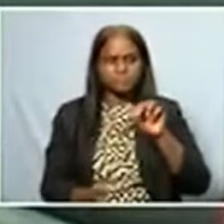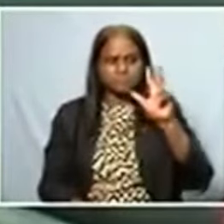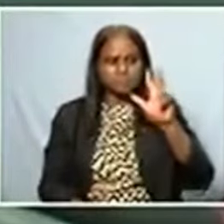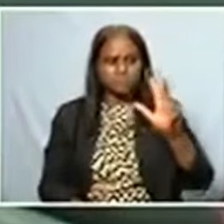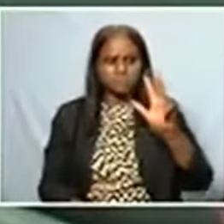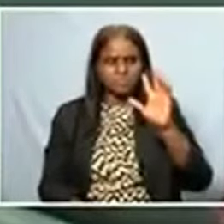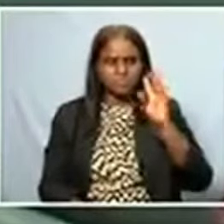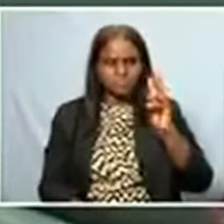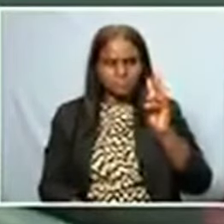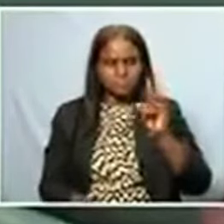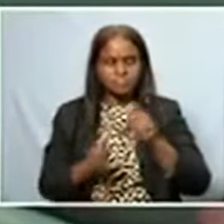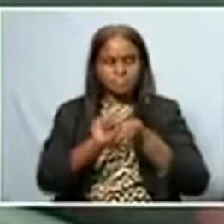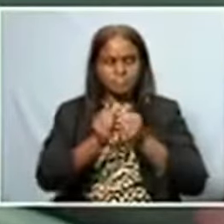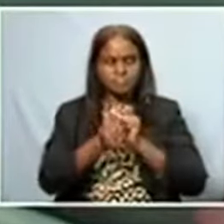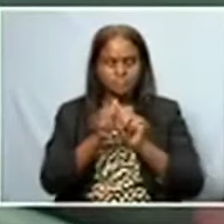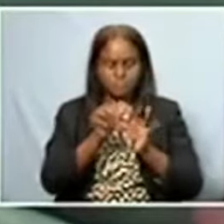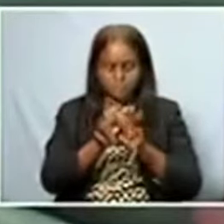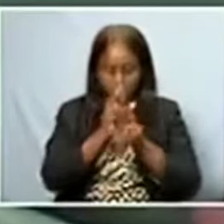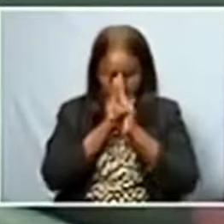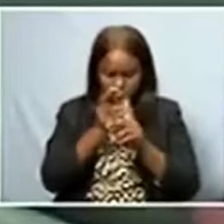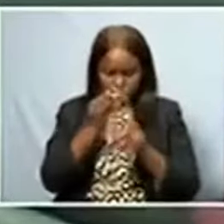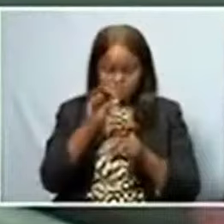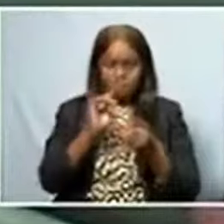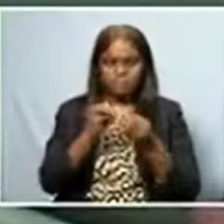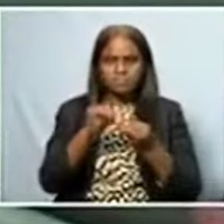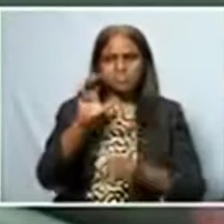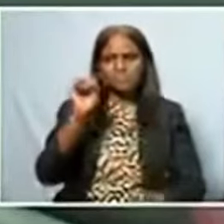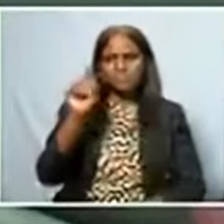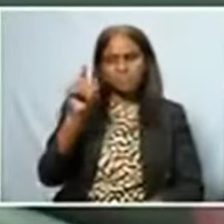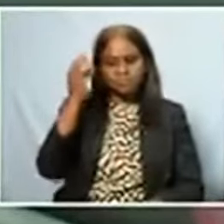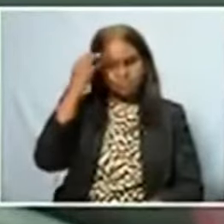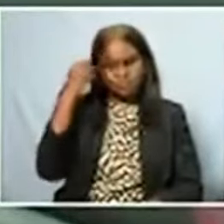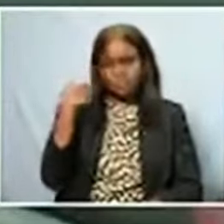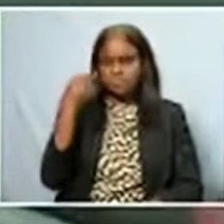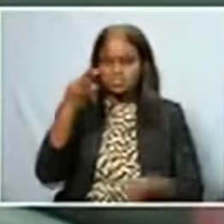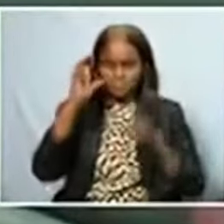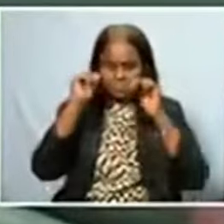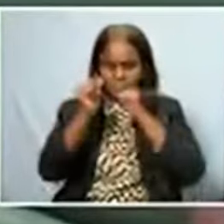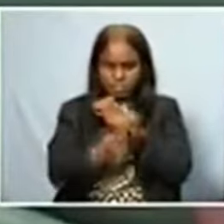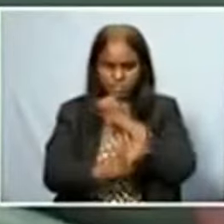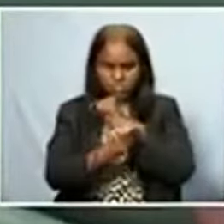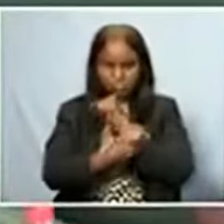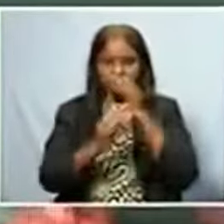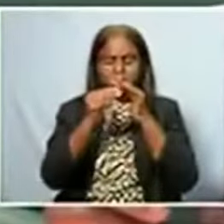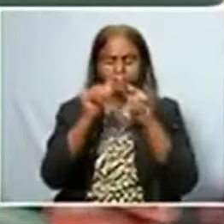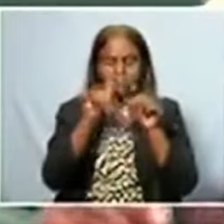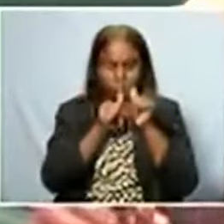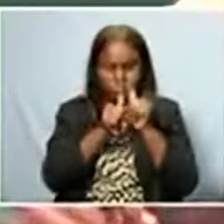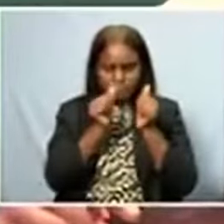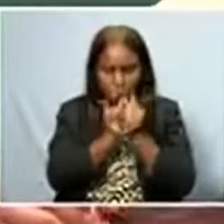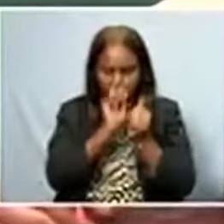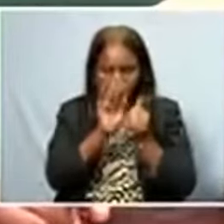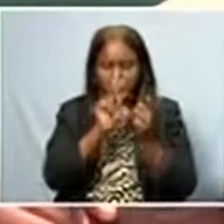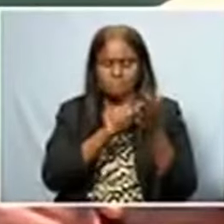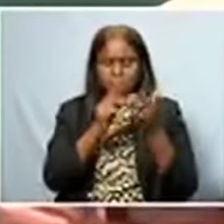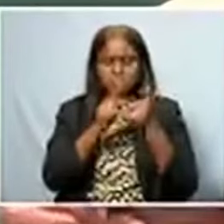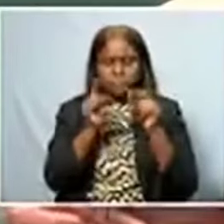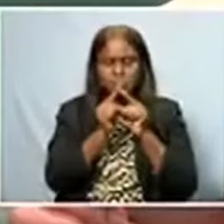163,469,036 is amended in respect of Head 01, Office of the President, State House, in line with the programs